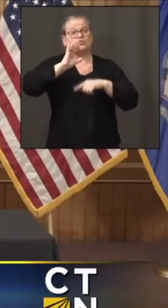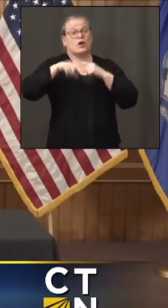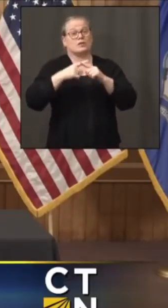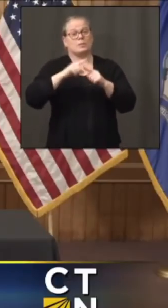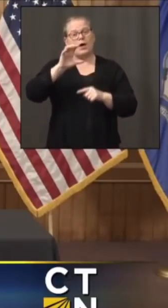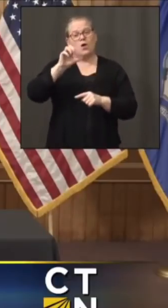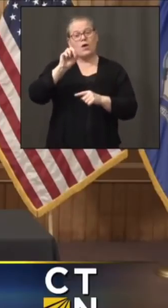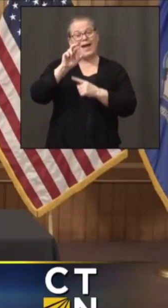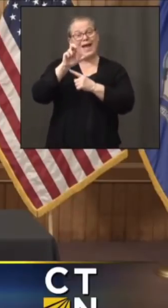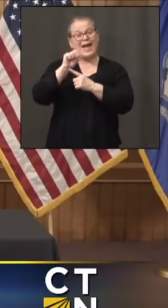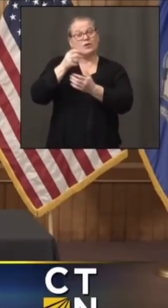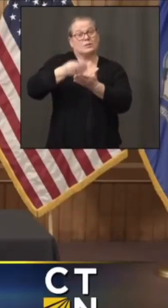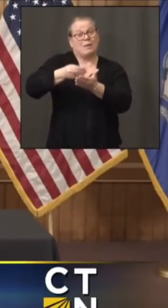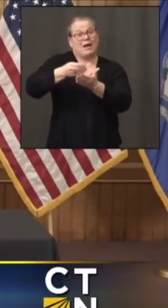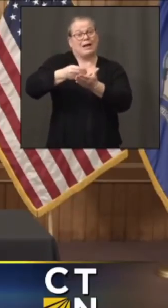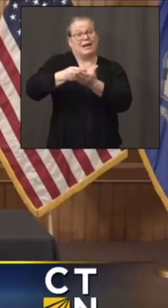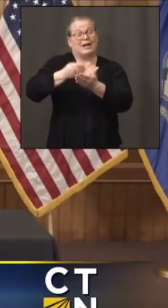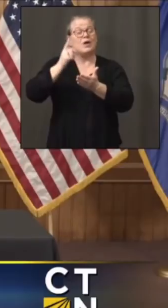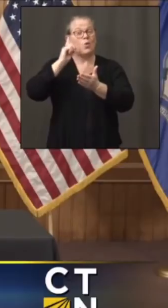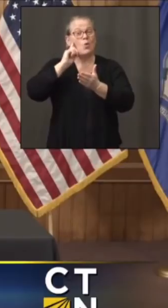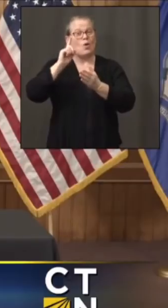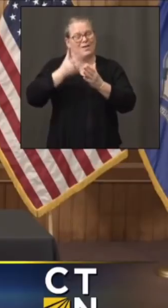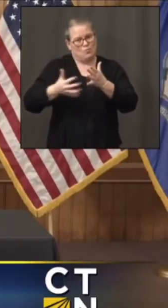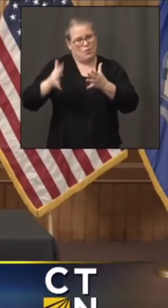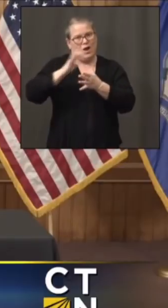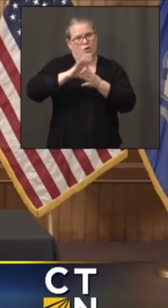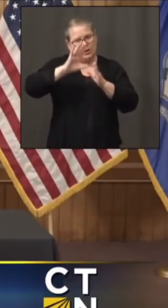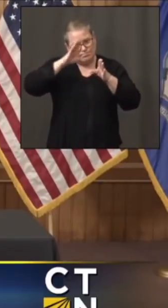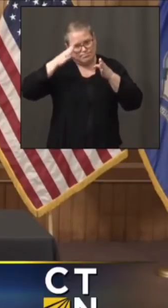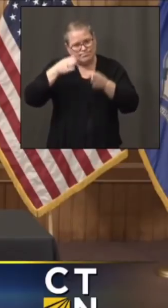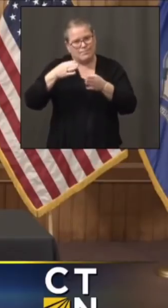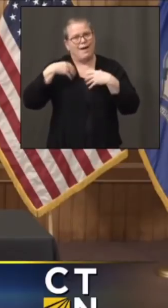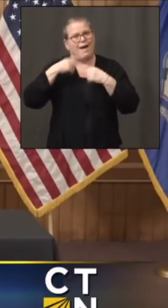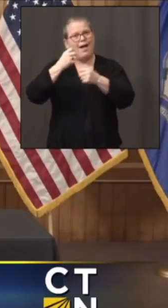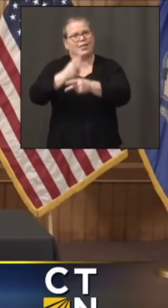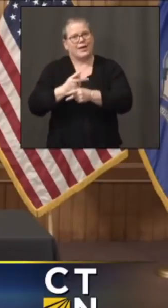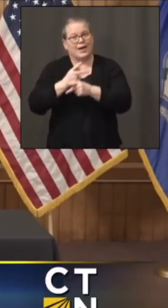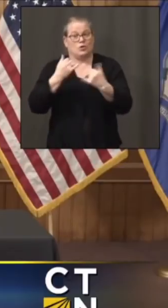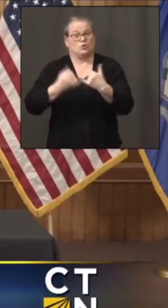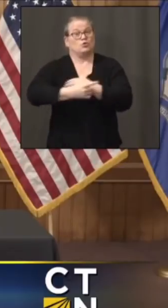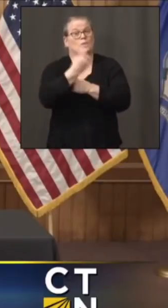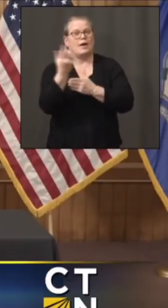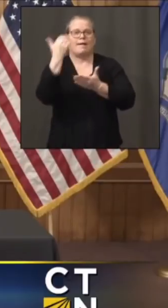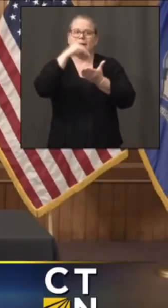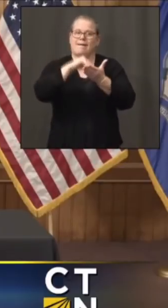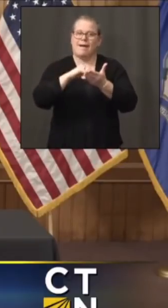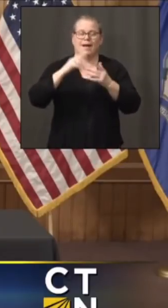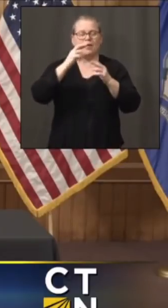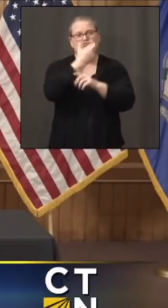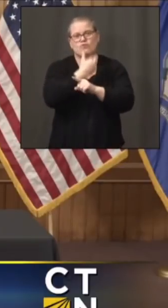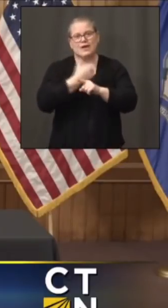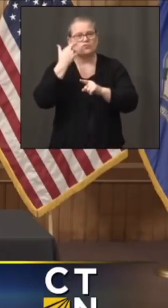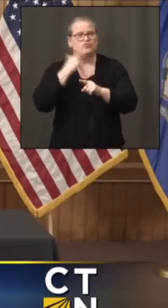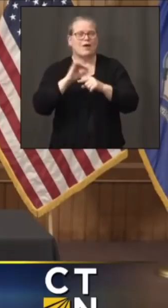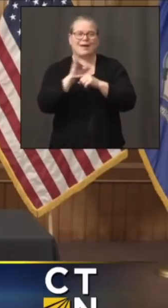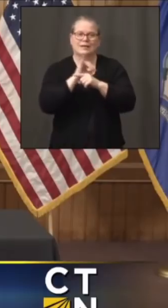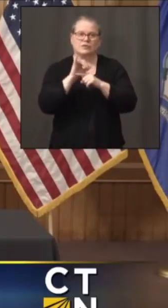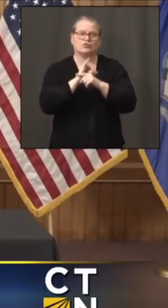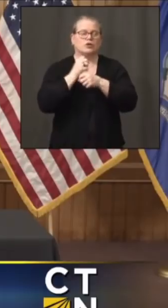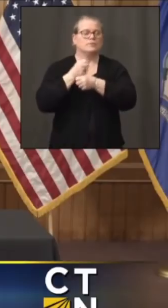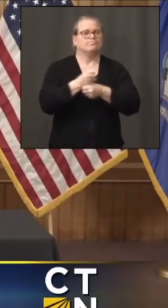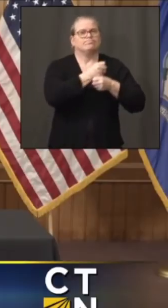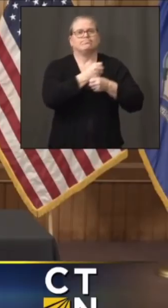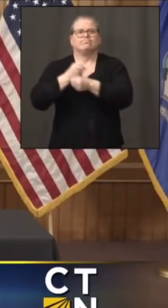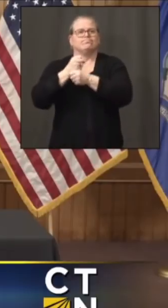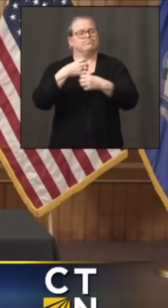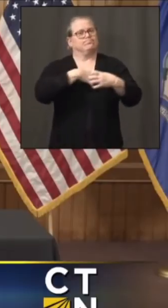care. There was another rally today by those who work in the restaurant industry begging for relief from the state. Did that change